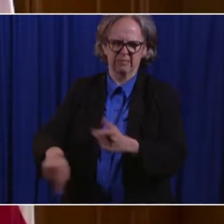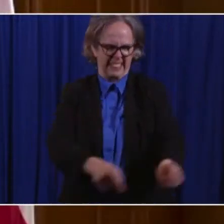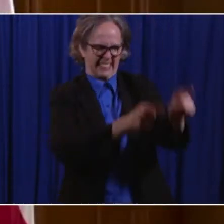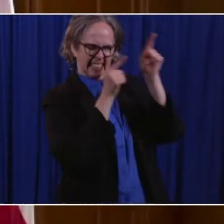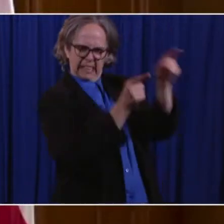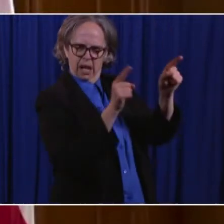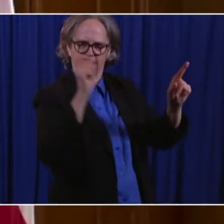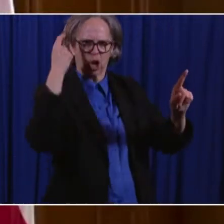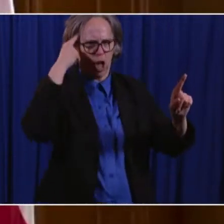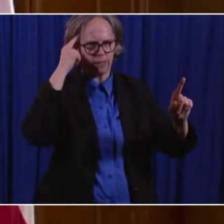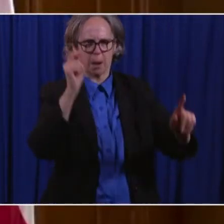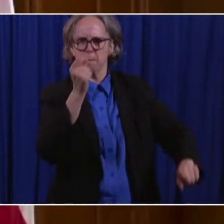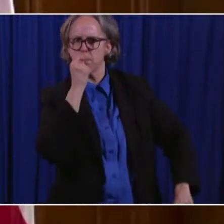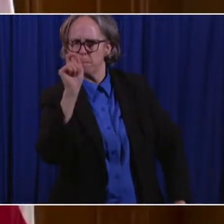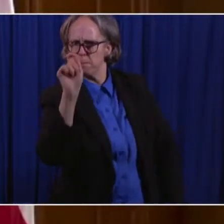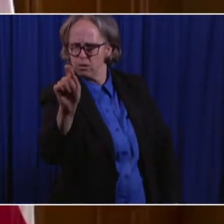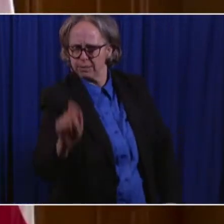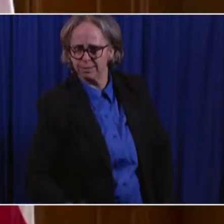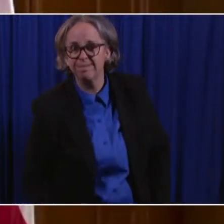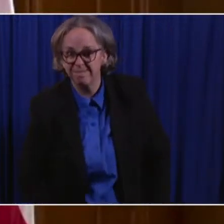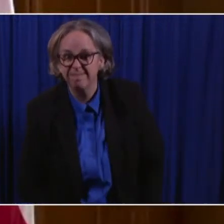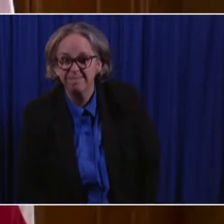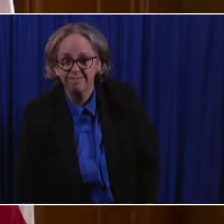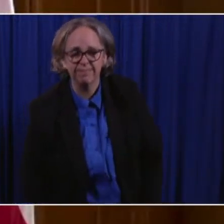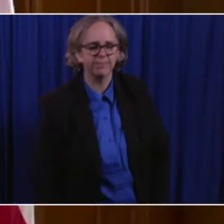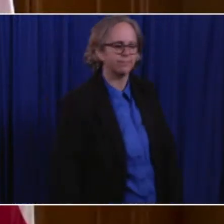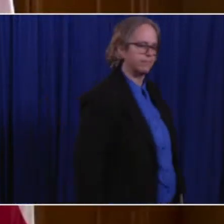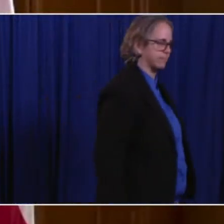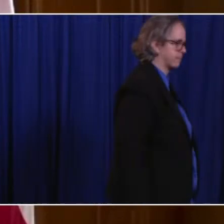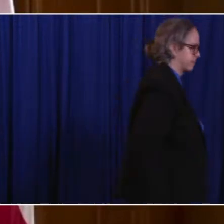Next question is from Farnoosh Amiri at the Associated Press.